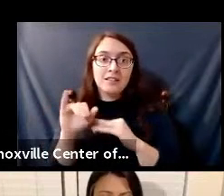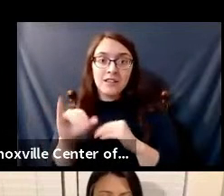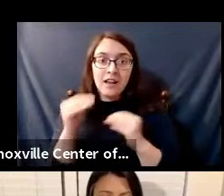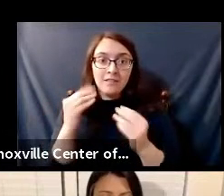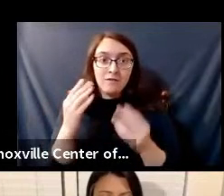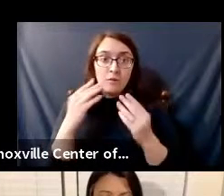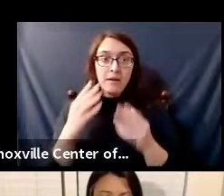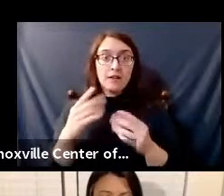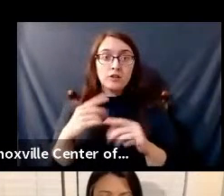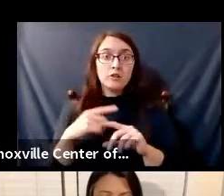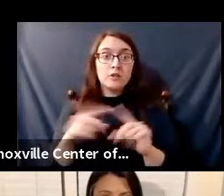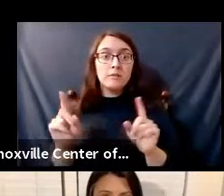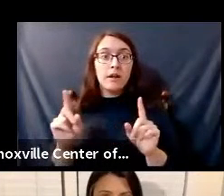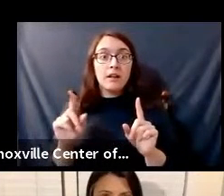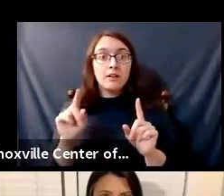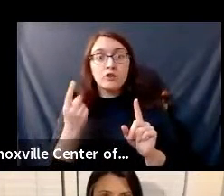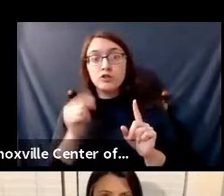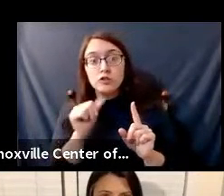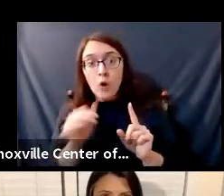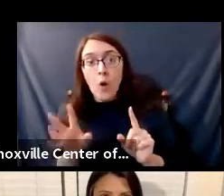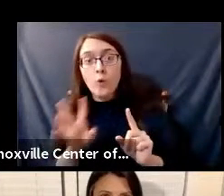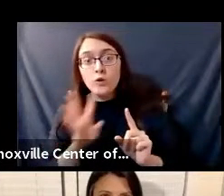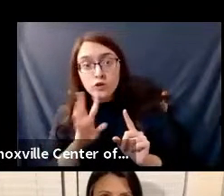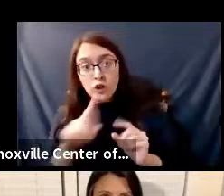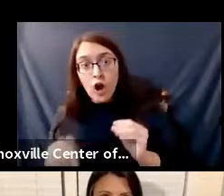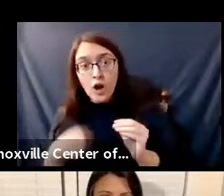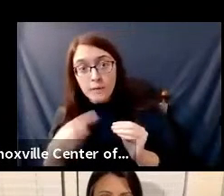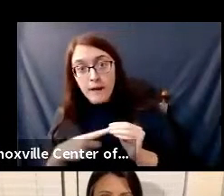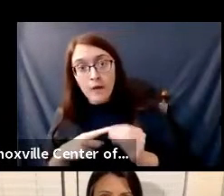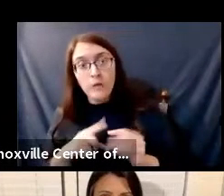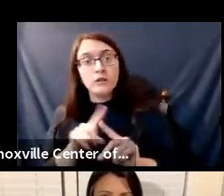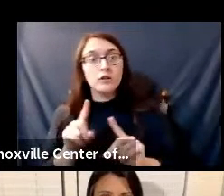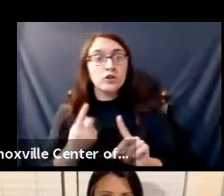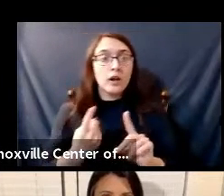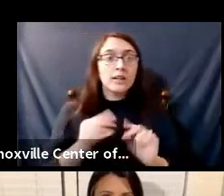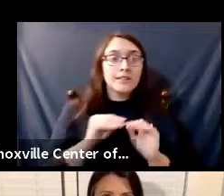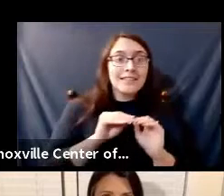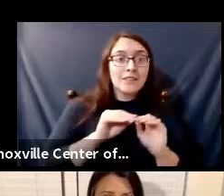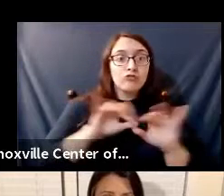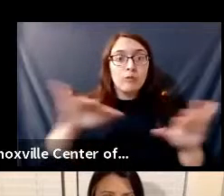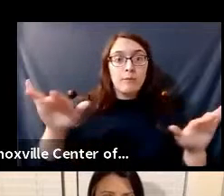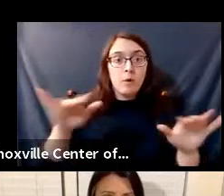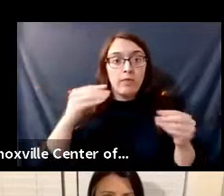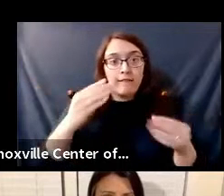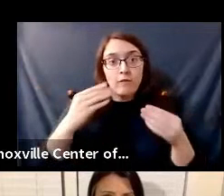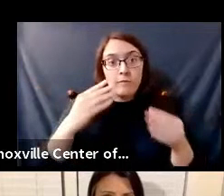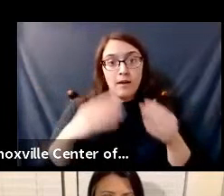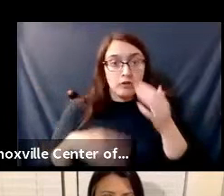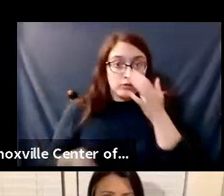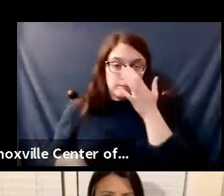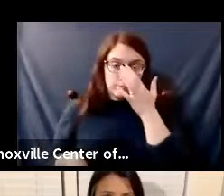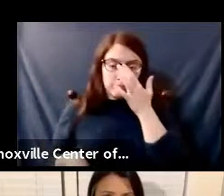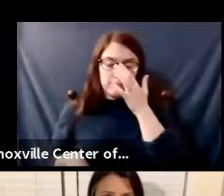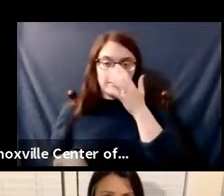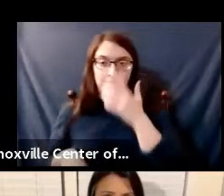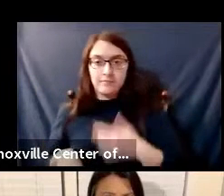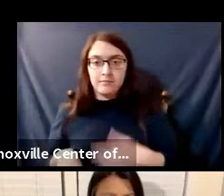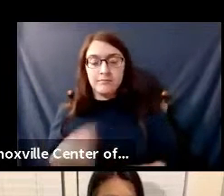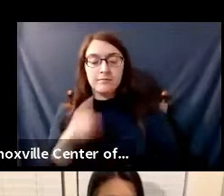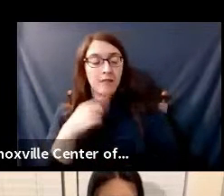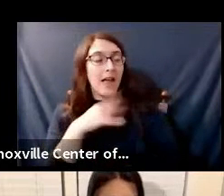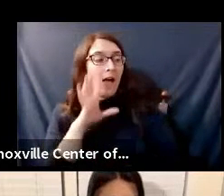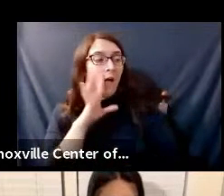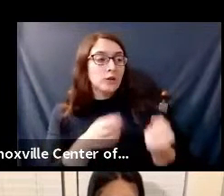But just don't talk about it, obviously, just distribute it. Dr. Souza, I would support that schedule you just